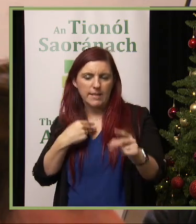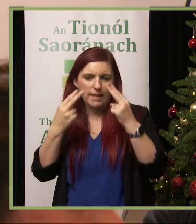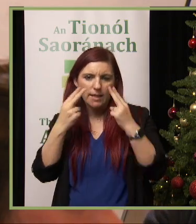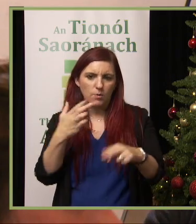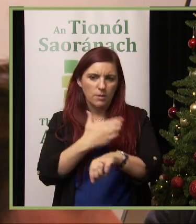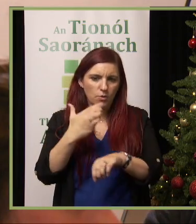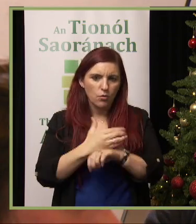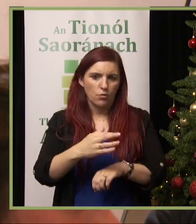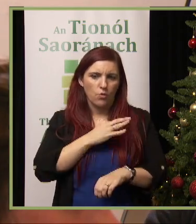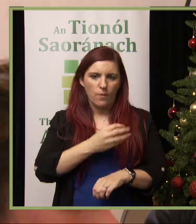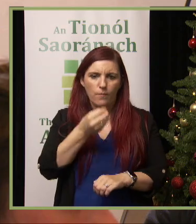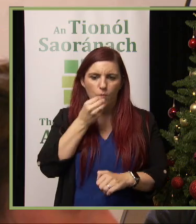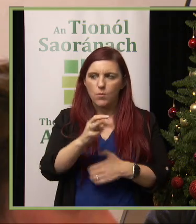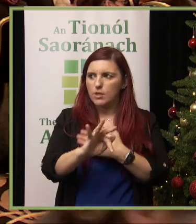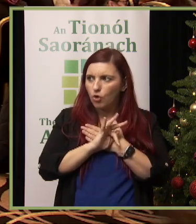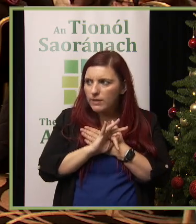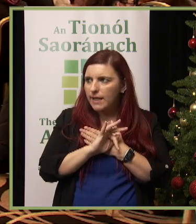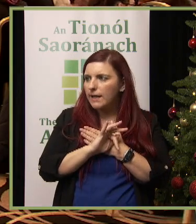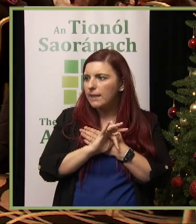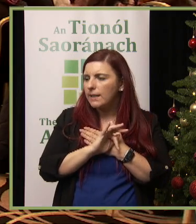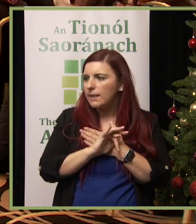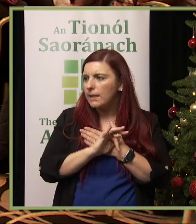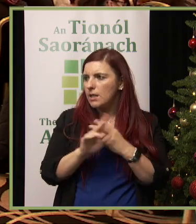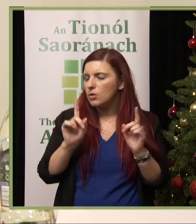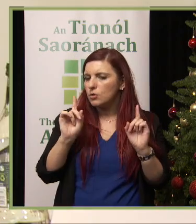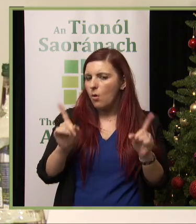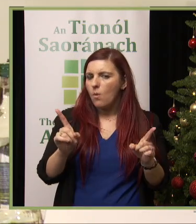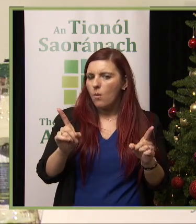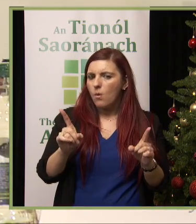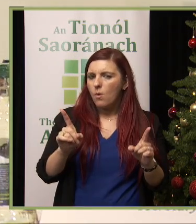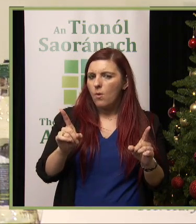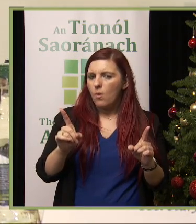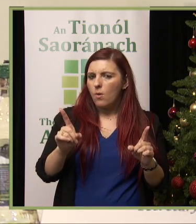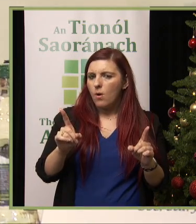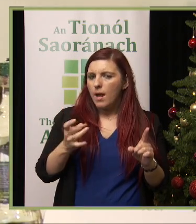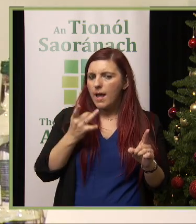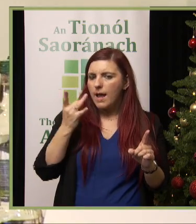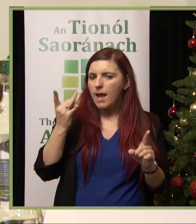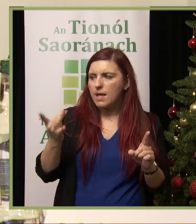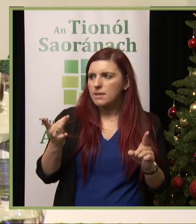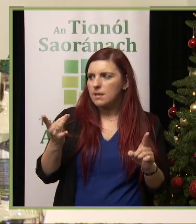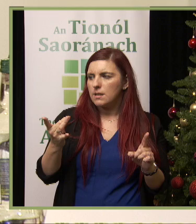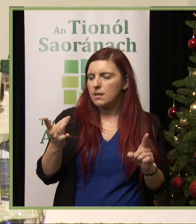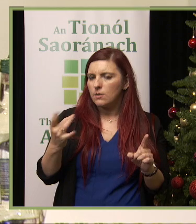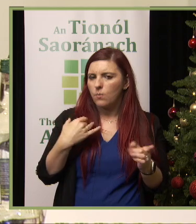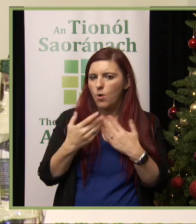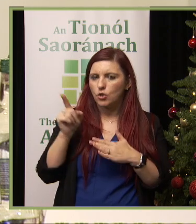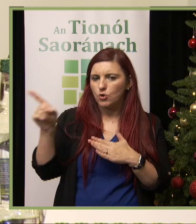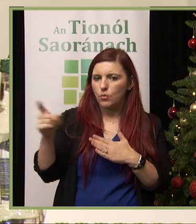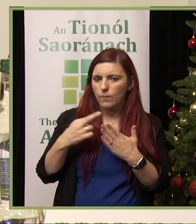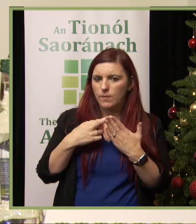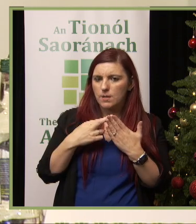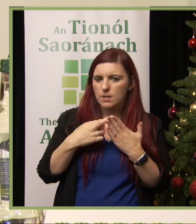maintain food security. Okay, so can I suggest, or can I ask, if what you have suggested